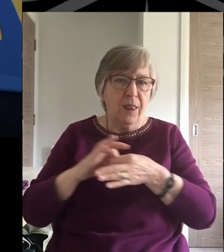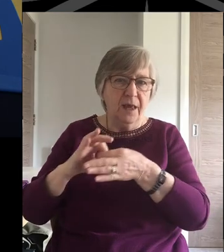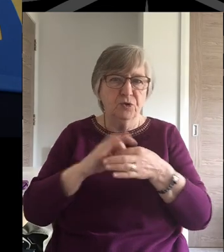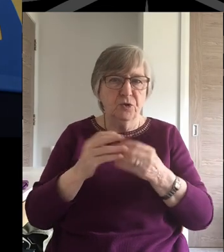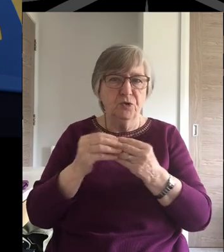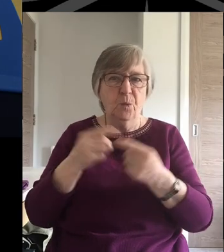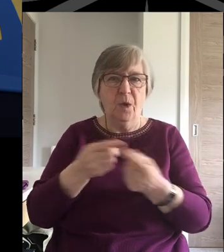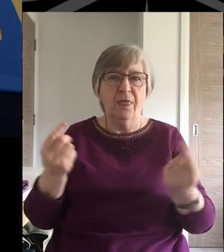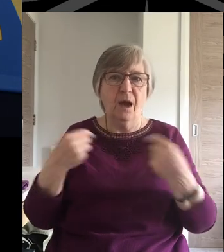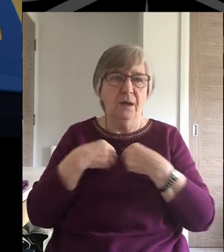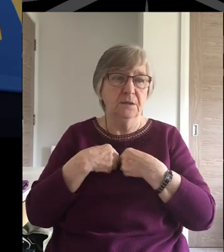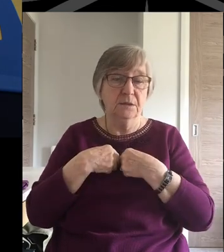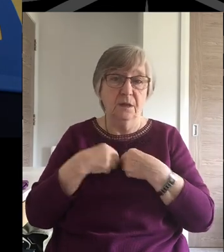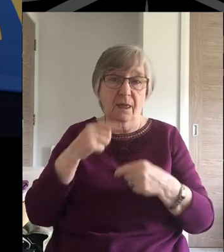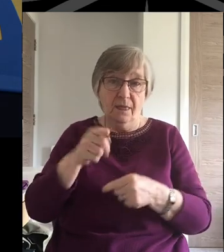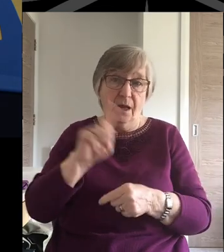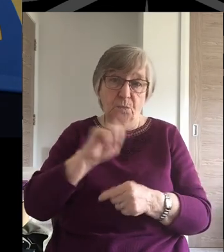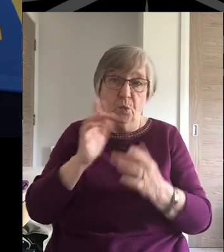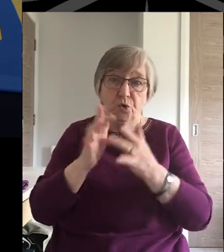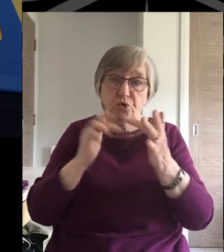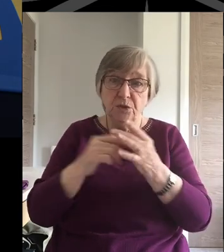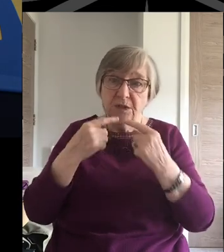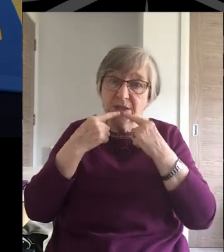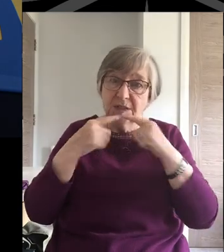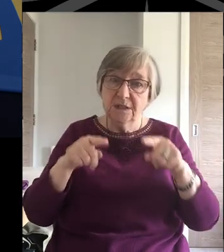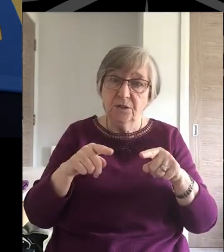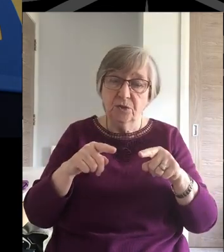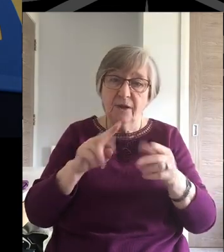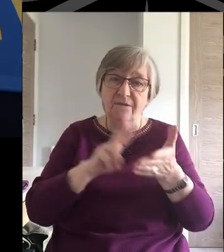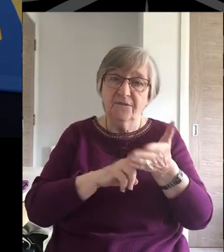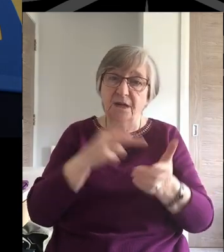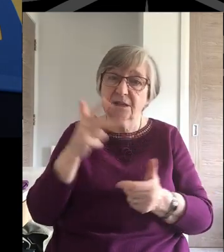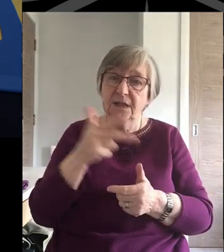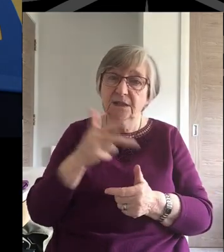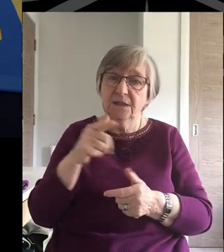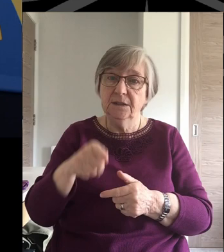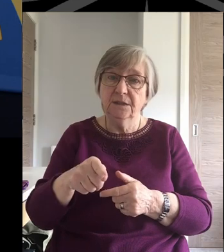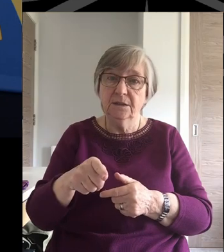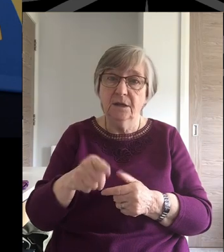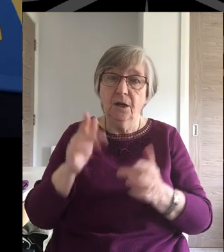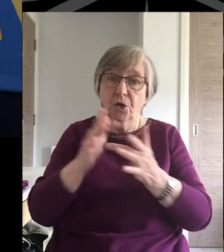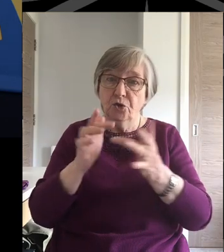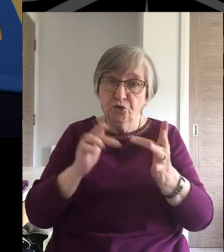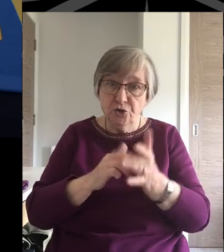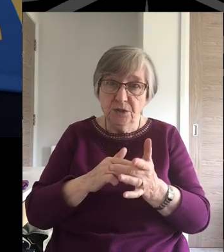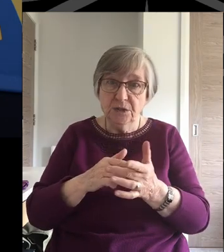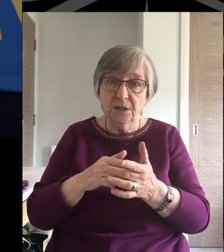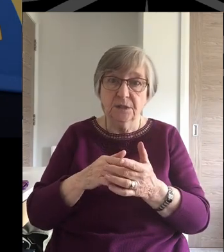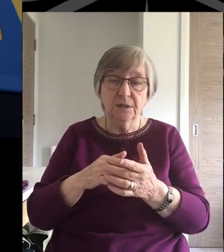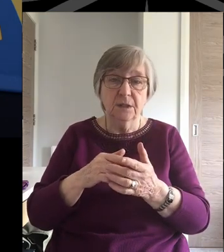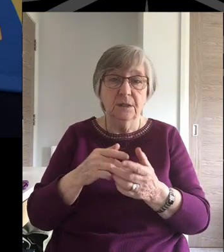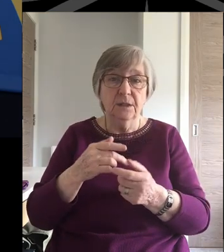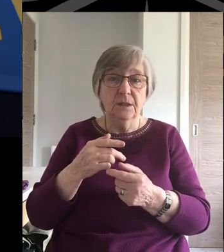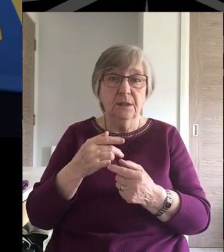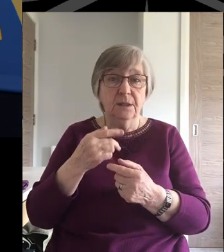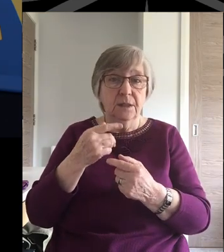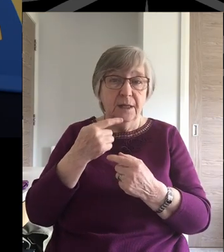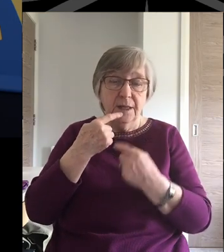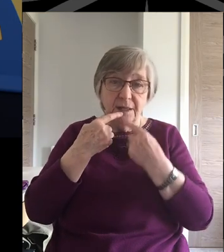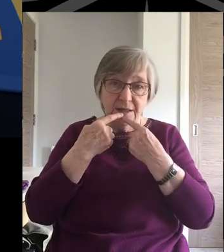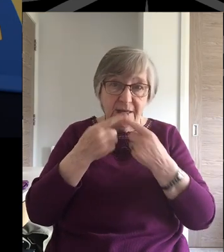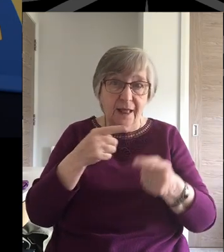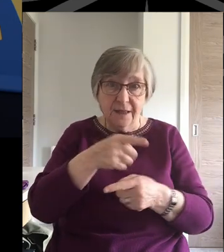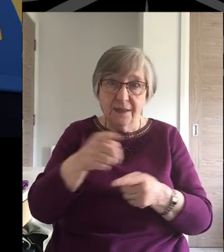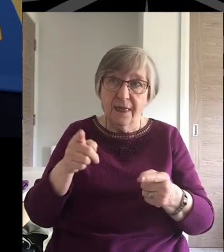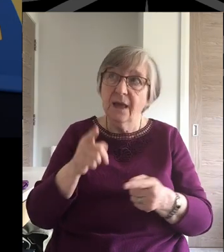That's part of Jesus' message, for example, in verse 18 of our reading. Jesus makes God